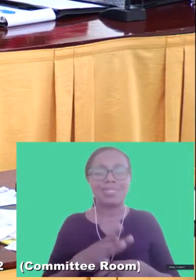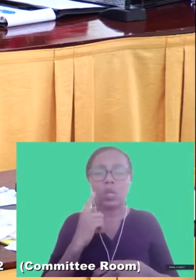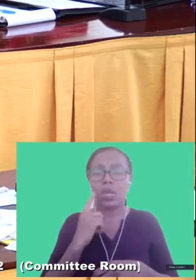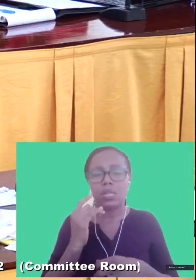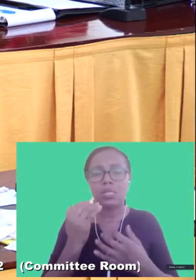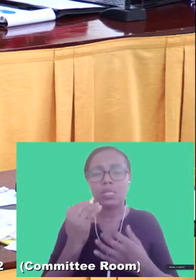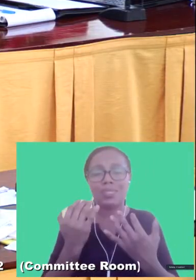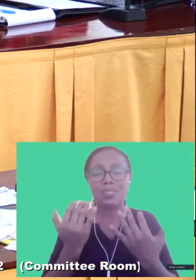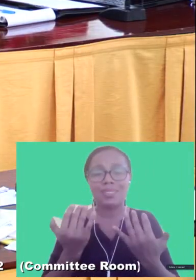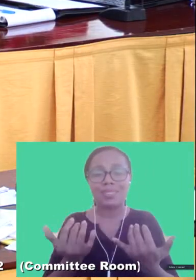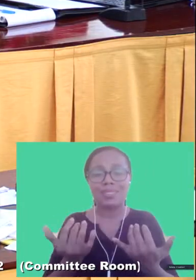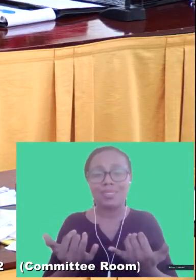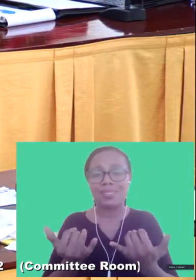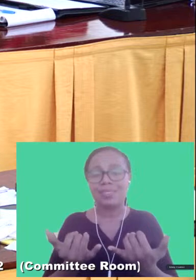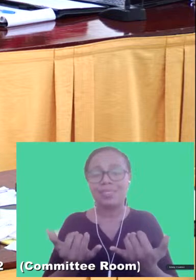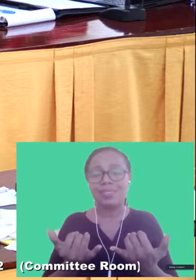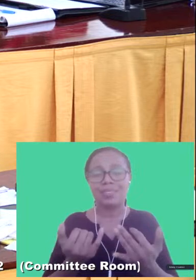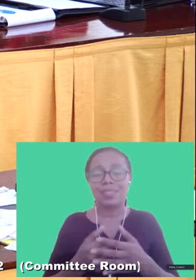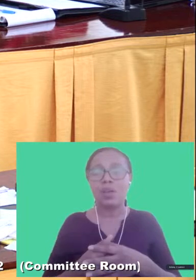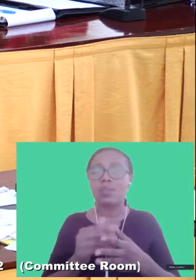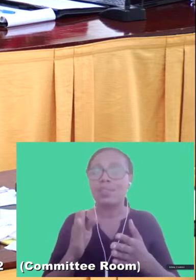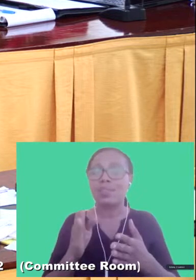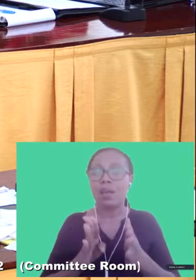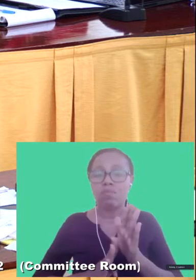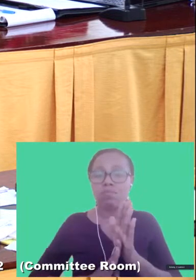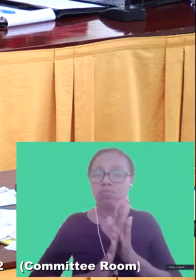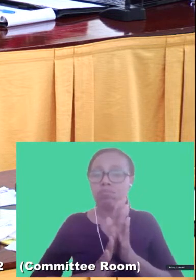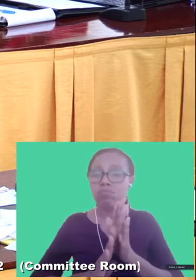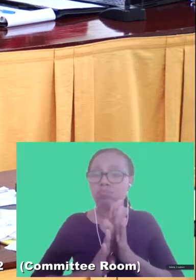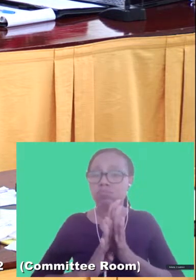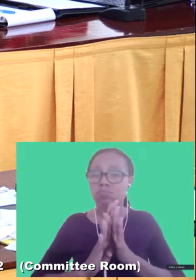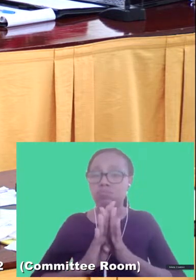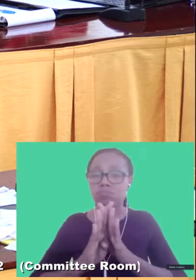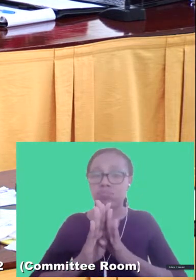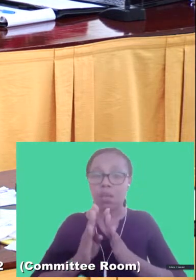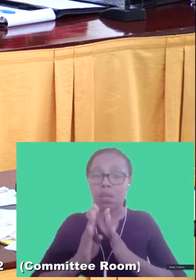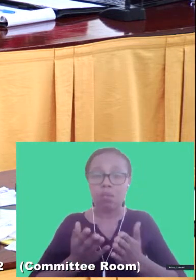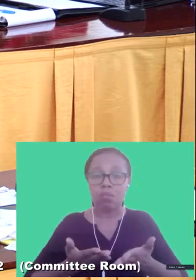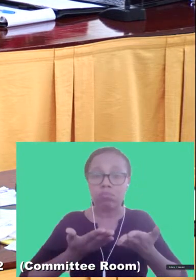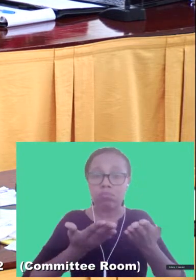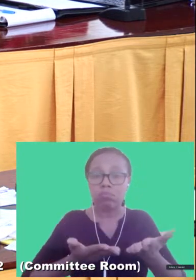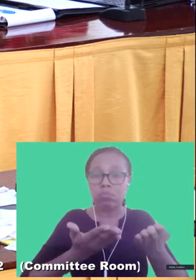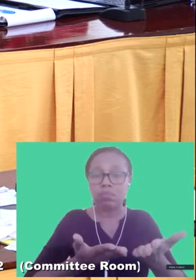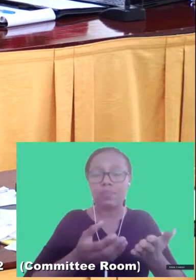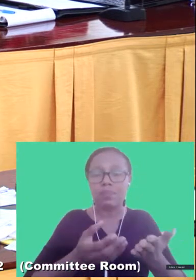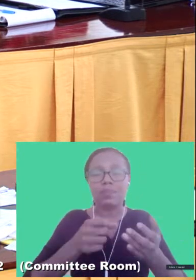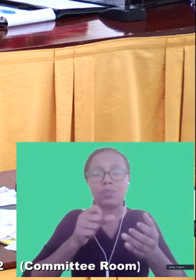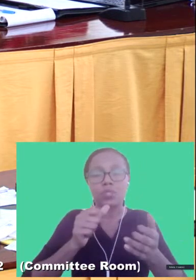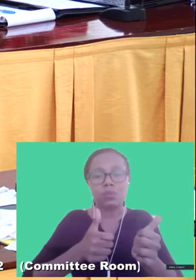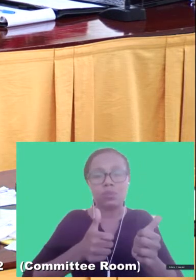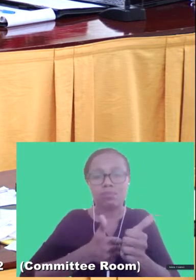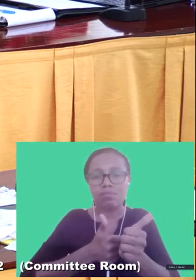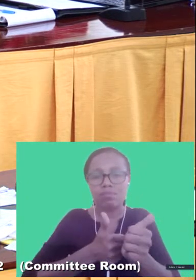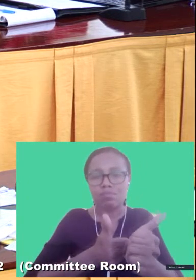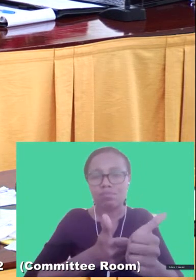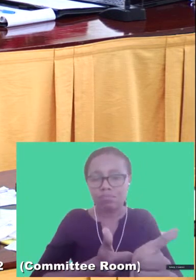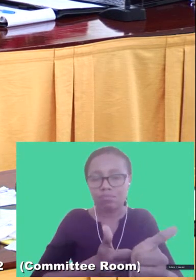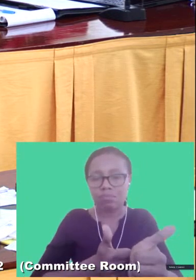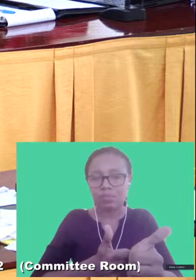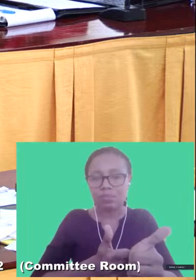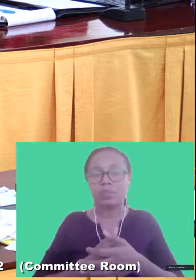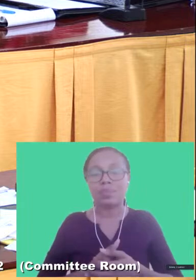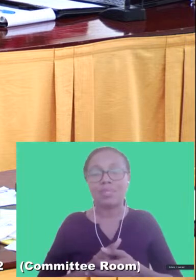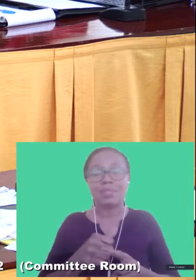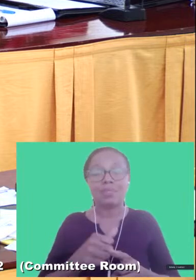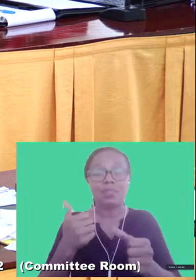of committees correctly, you are now inviting me, ma'am, to make closing